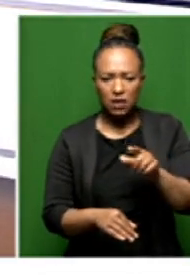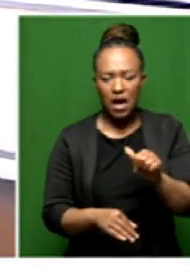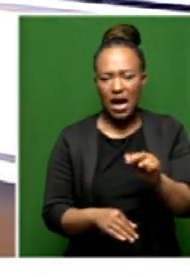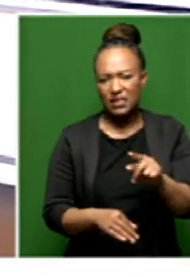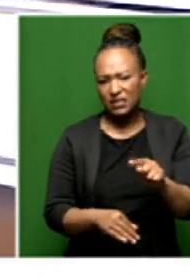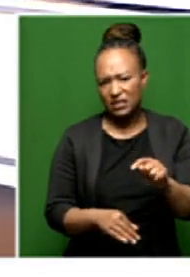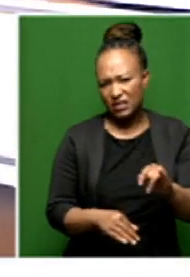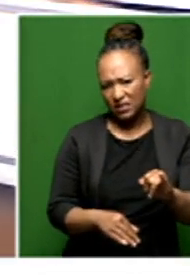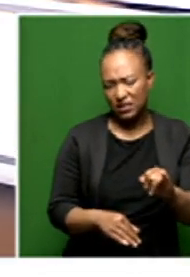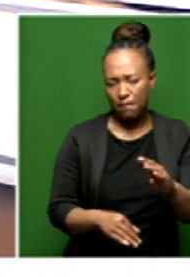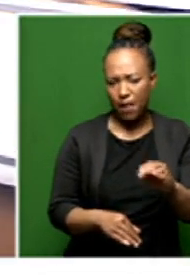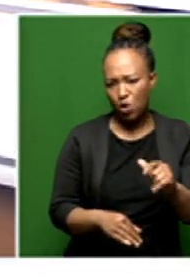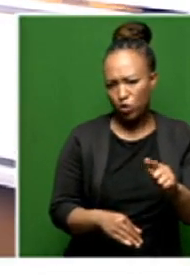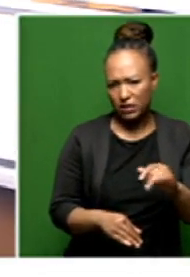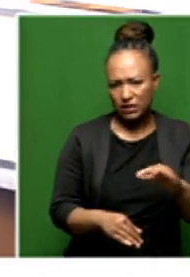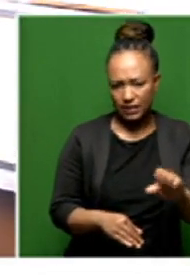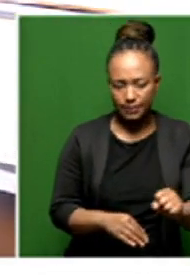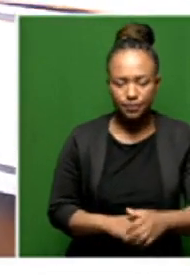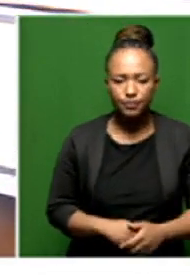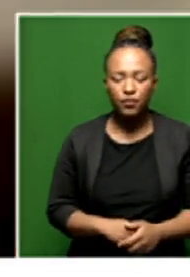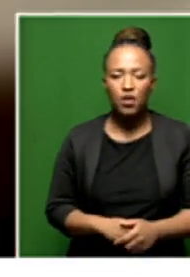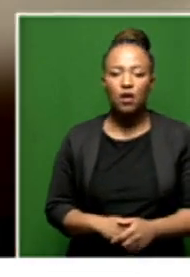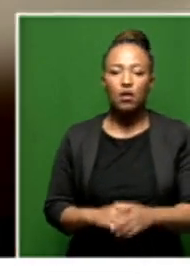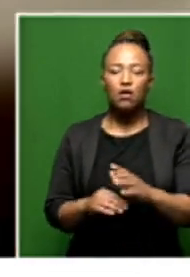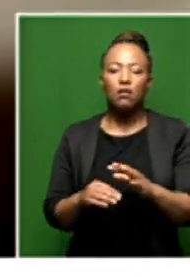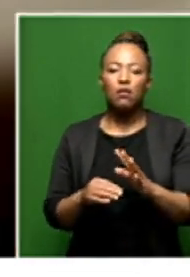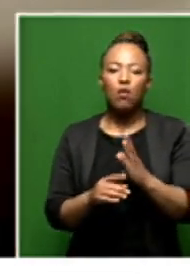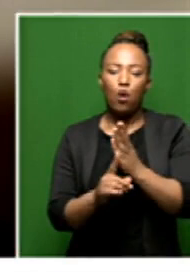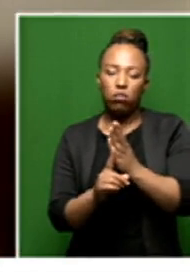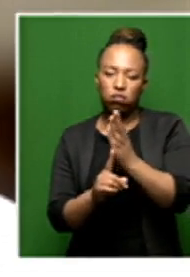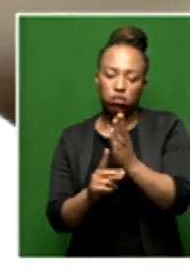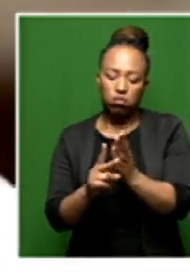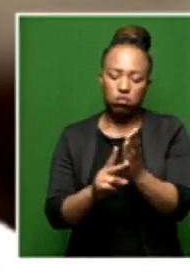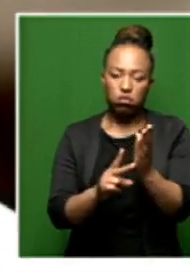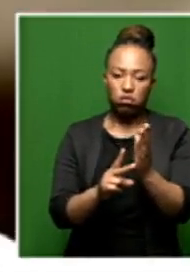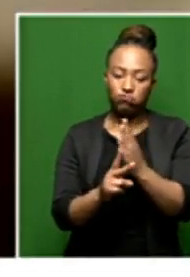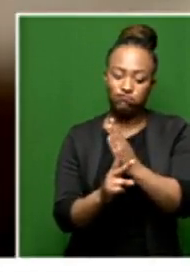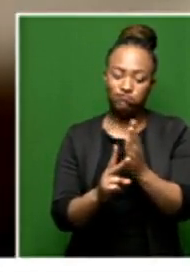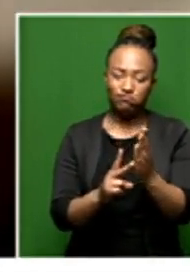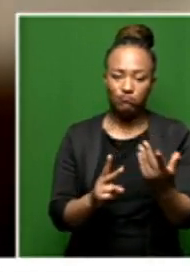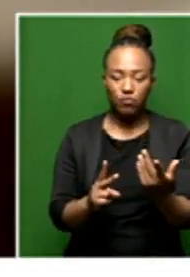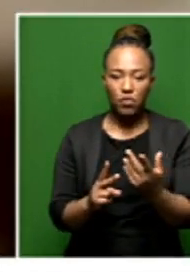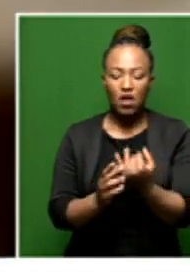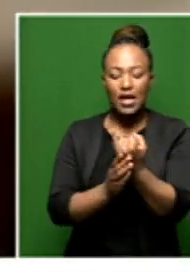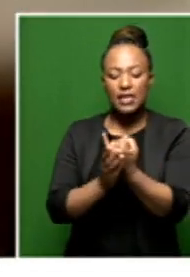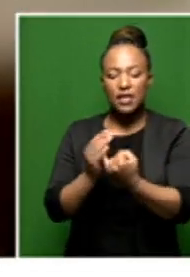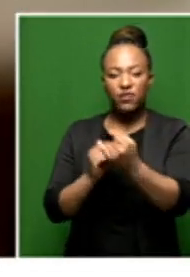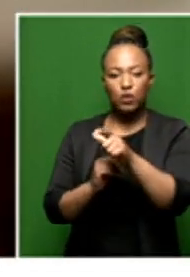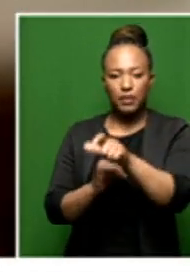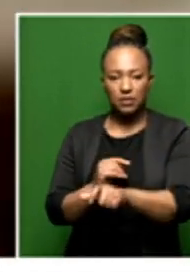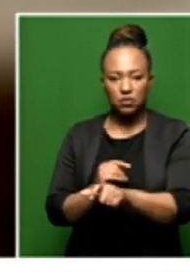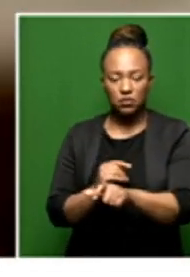I guess I would divide it into two different categories. For individual people, as I said,